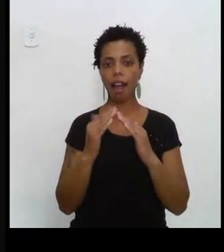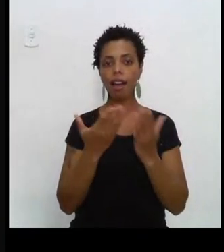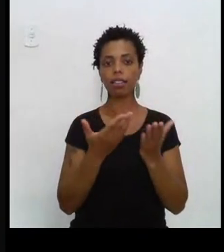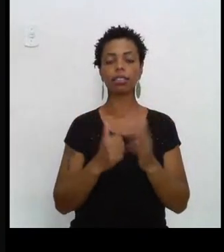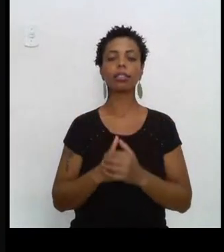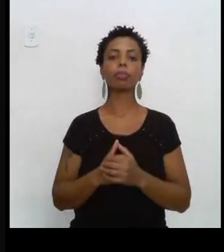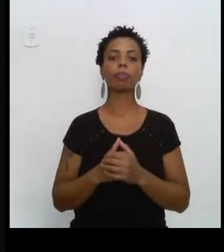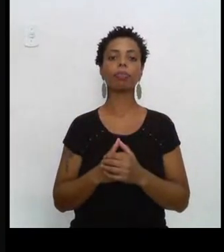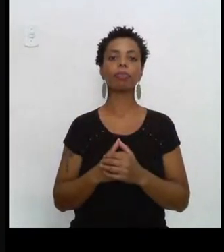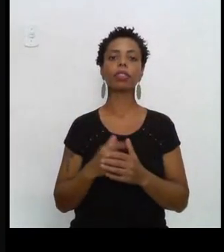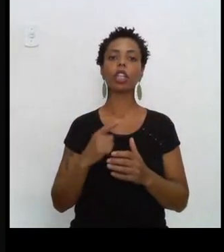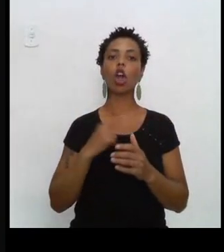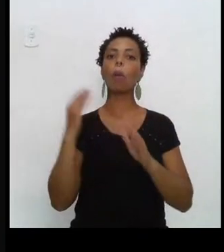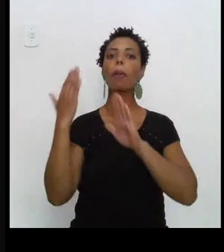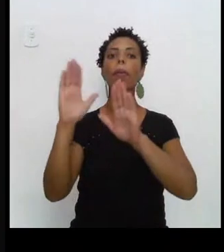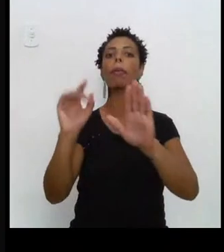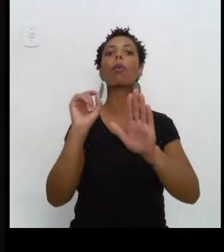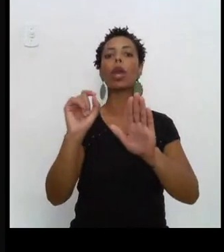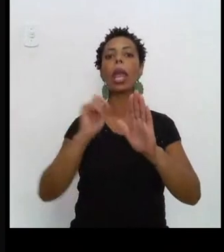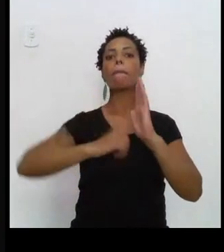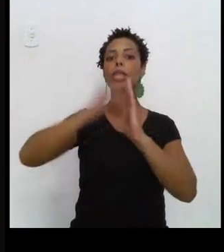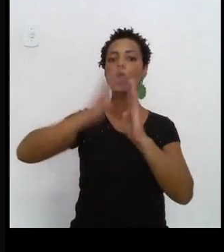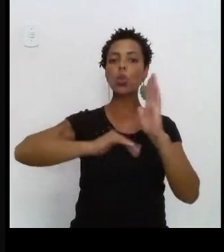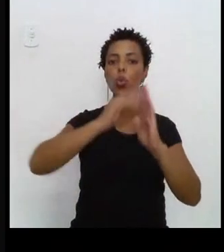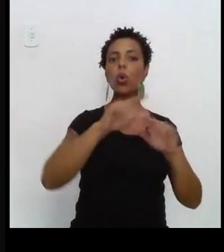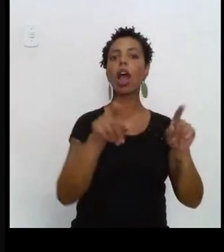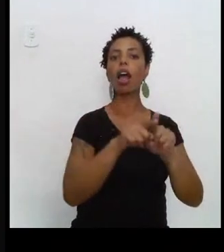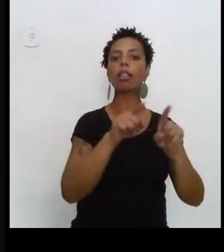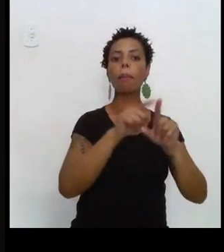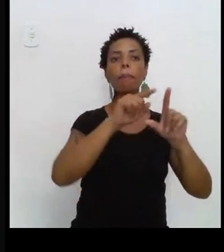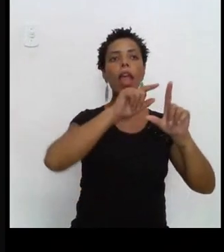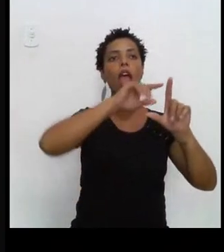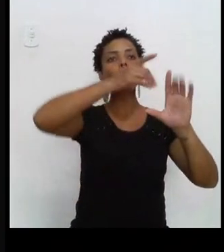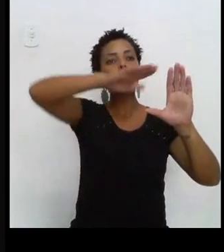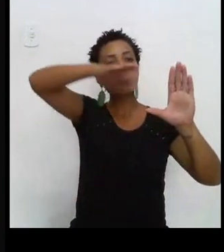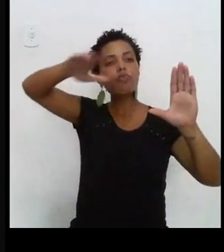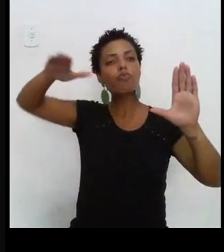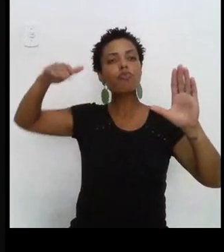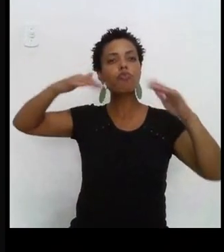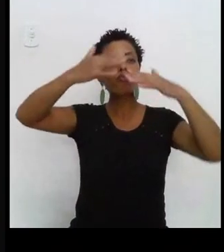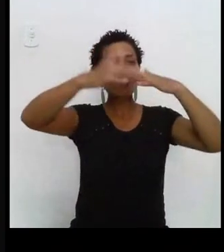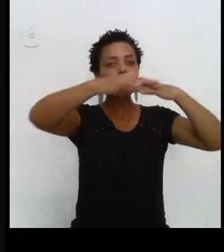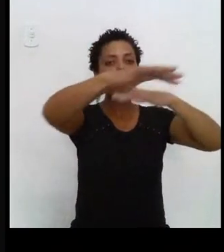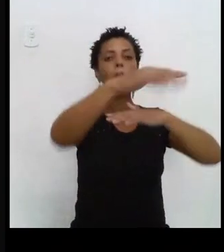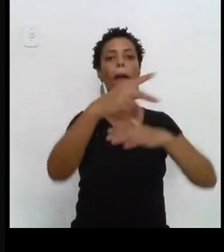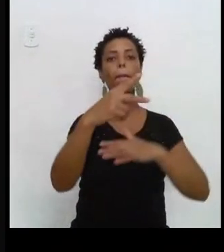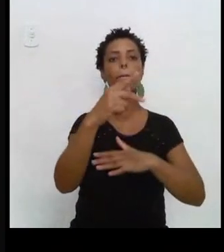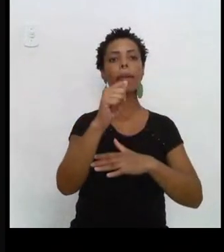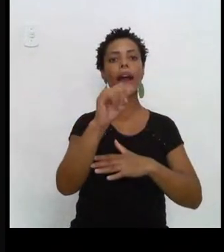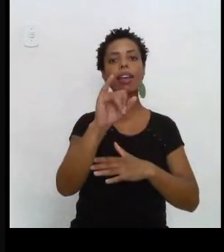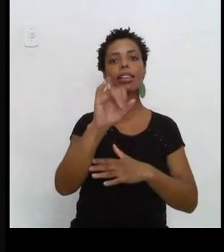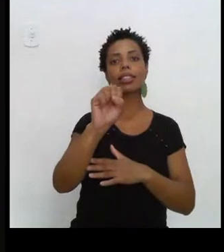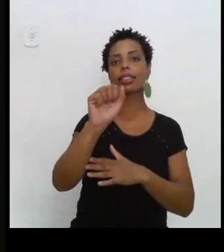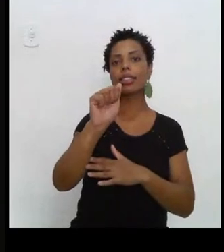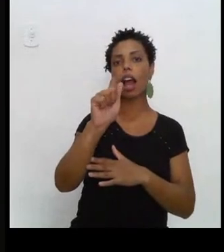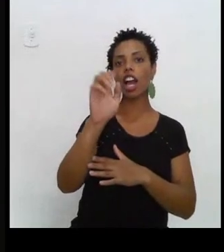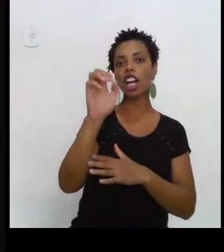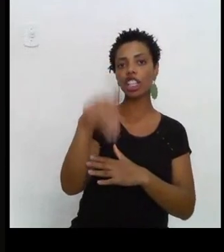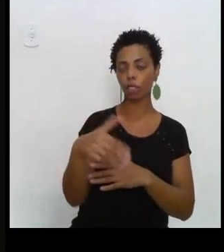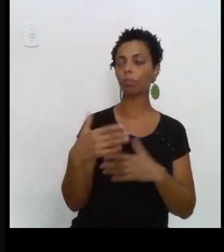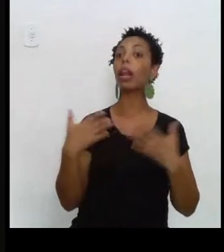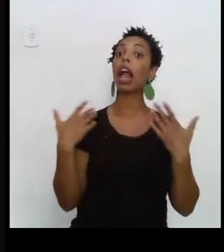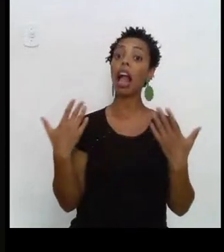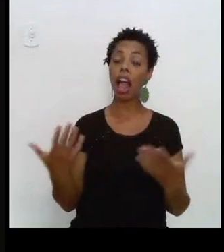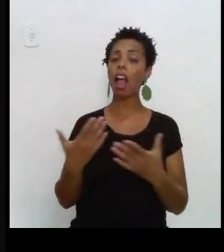further up and me and my heart is good but with spores and nations unies num me